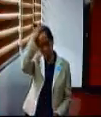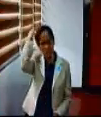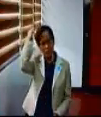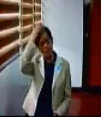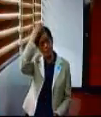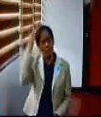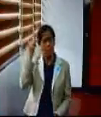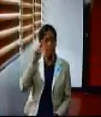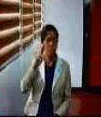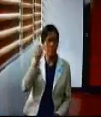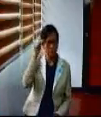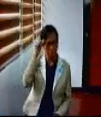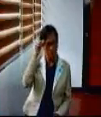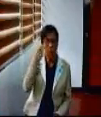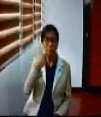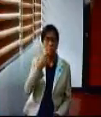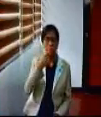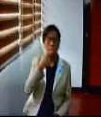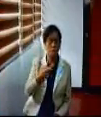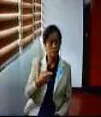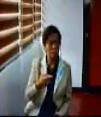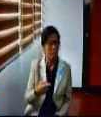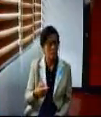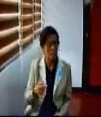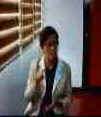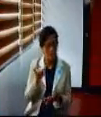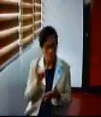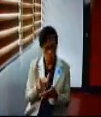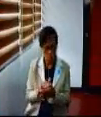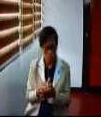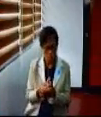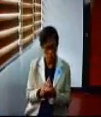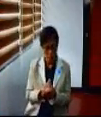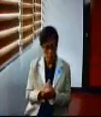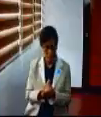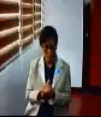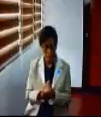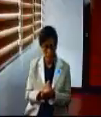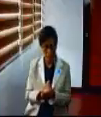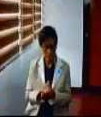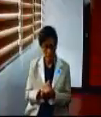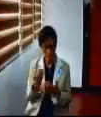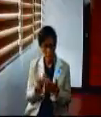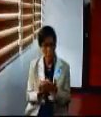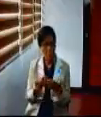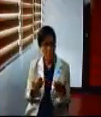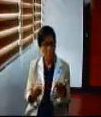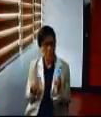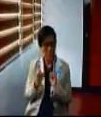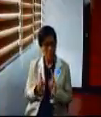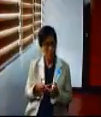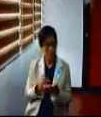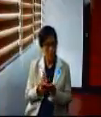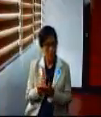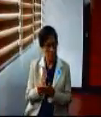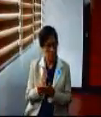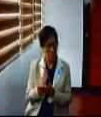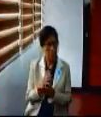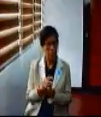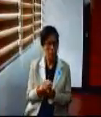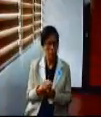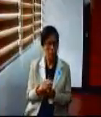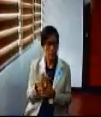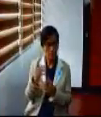Mr. Ado, you mentioned earlier that the elements of a human rights due